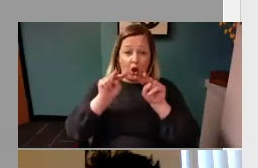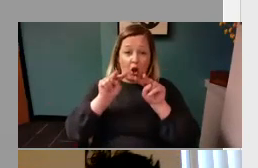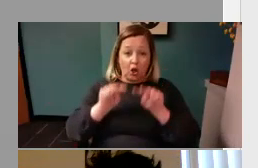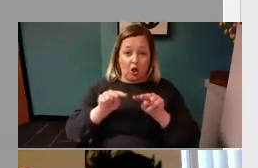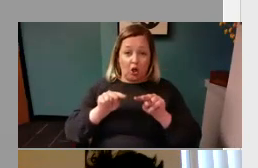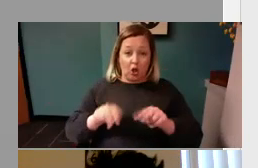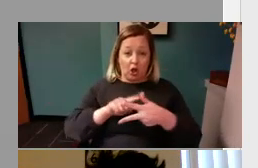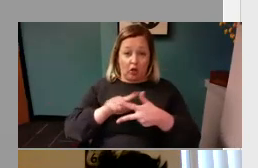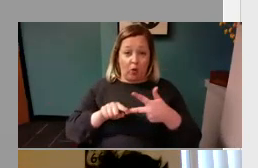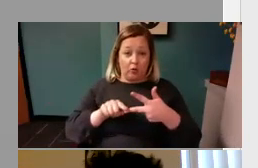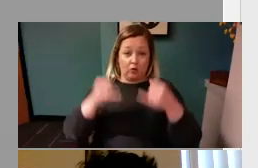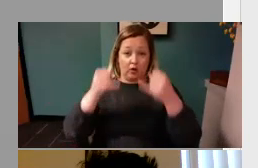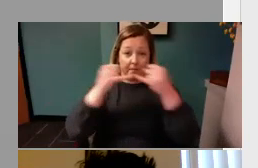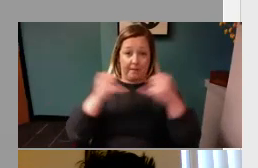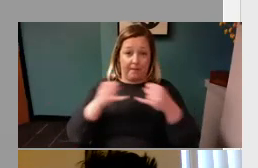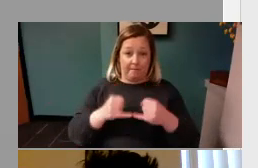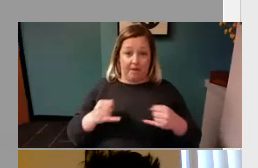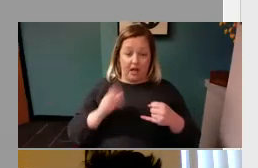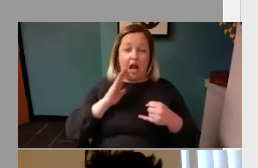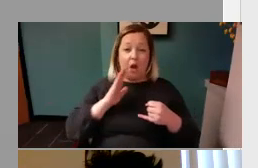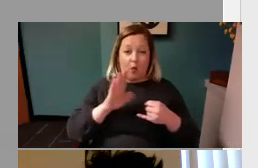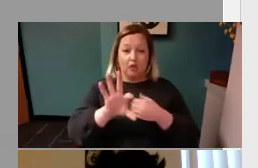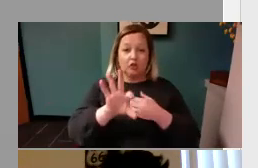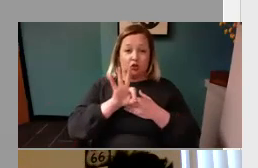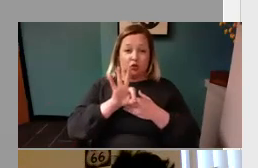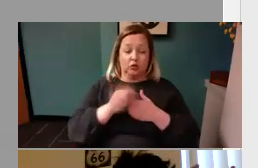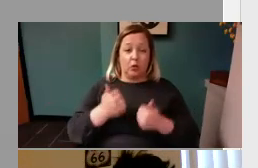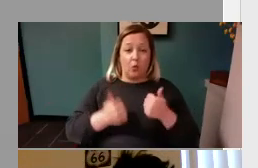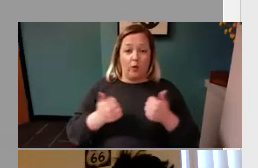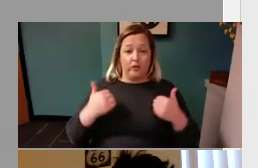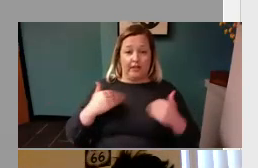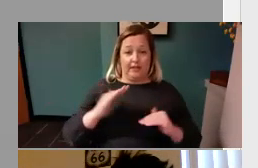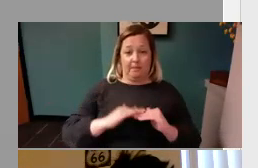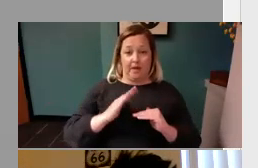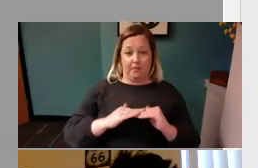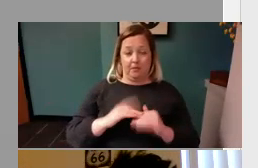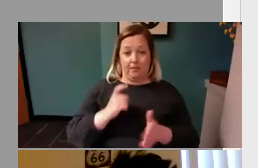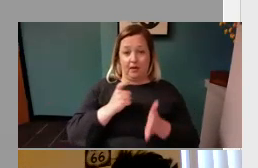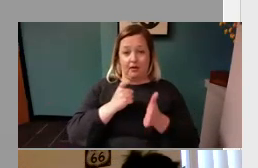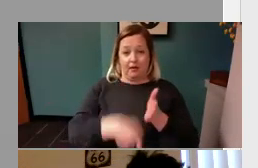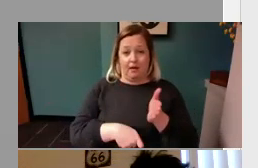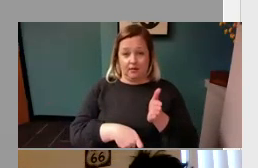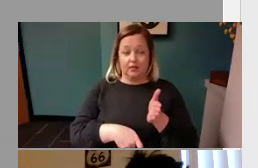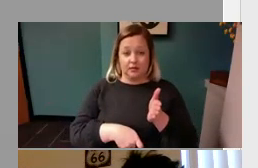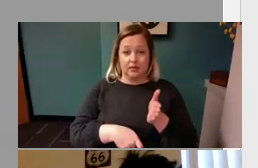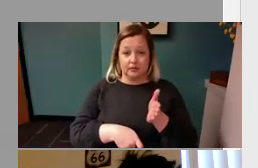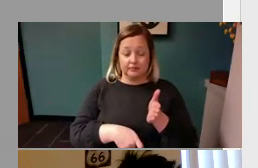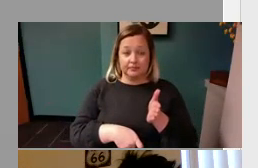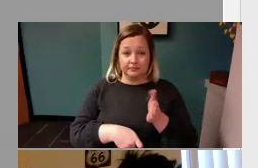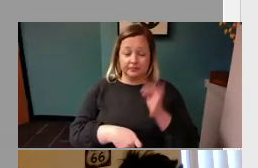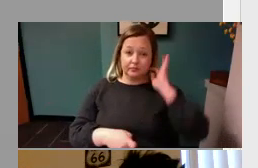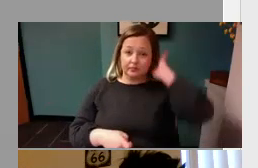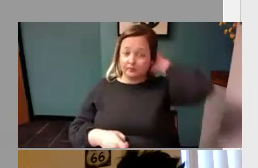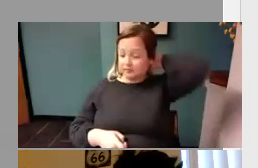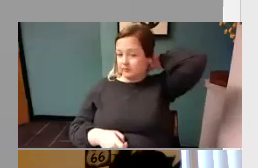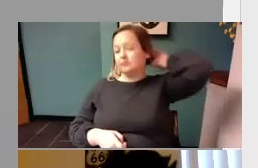that has the minimum cost between these two set of vertices, that is the set of vertices that we have discovered and the set of vertices